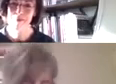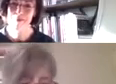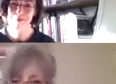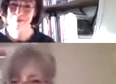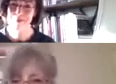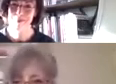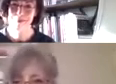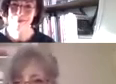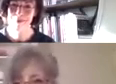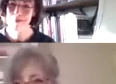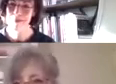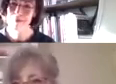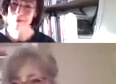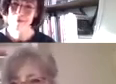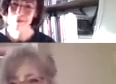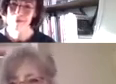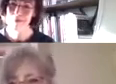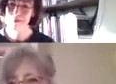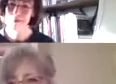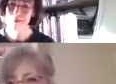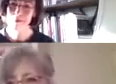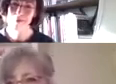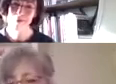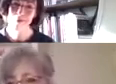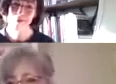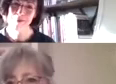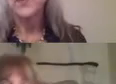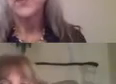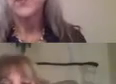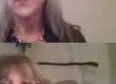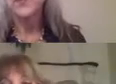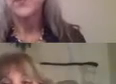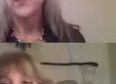of fun for us, and you know, I know we're getting people that are joining us from really